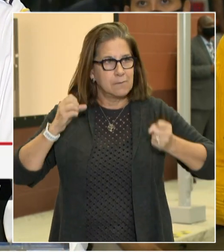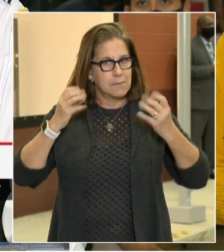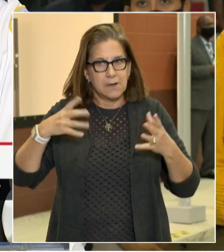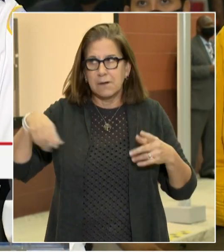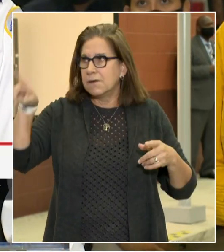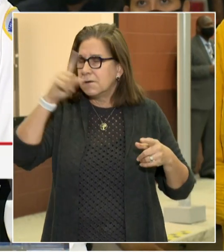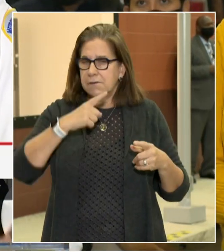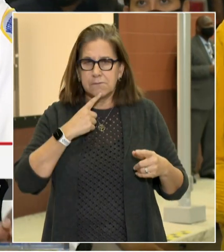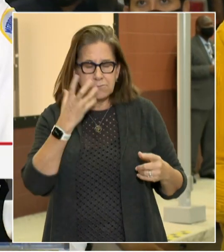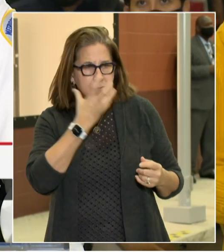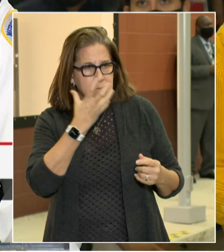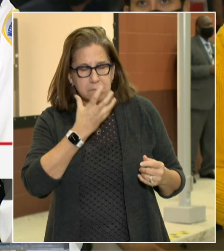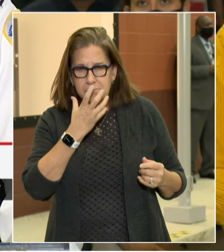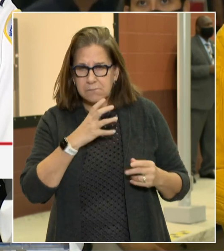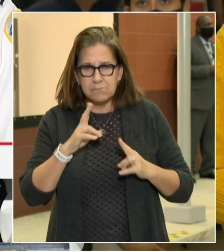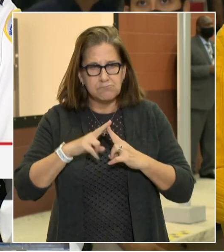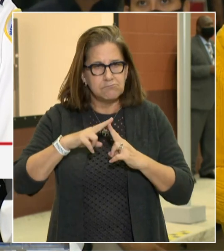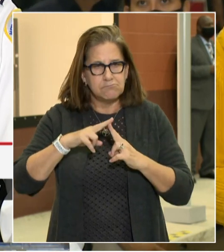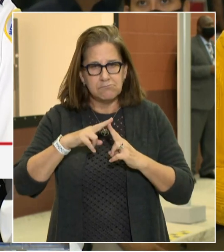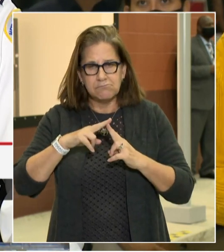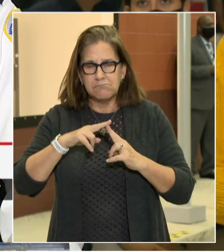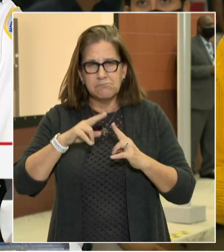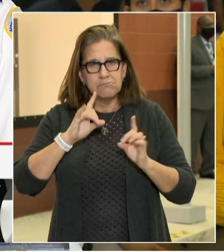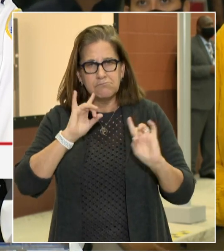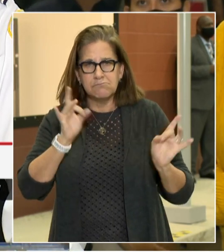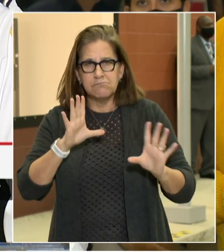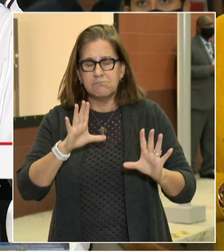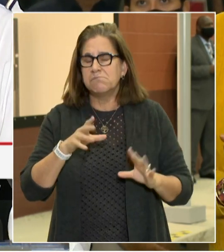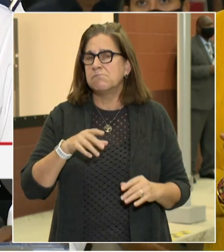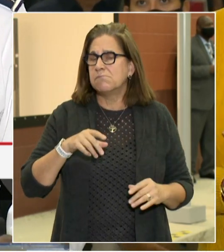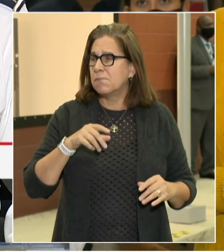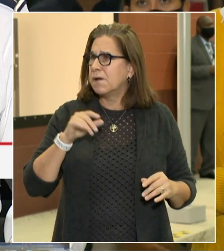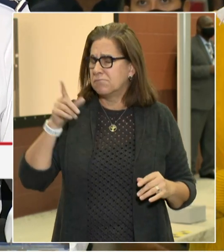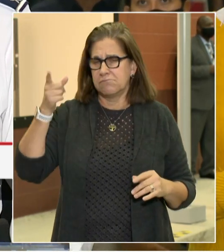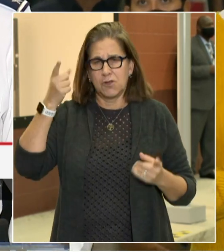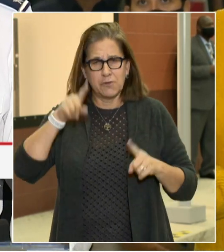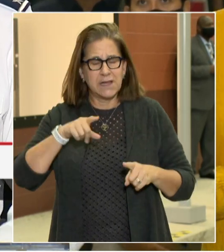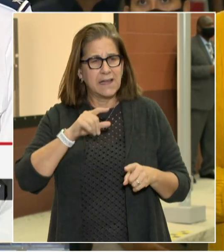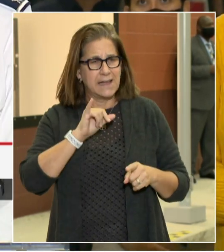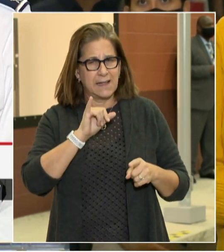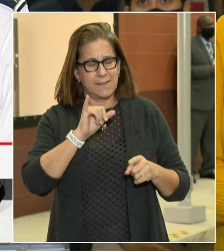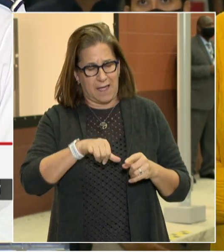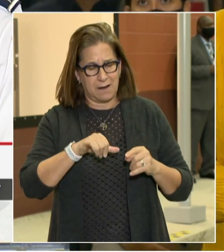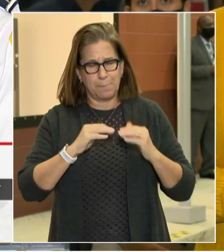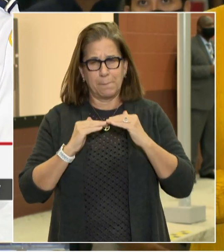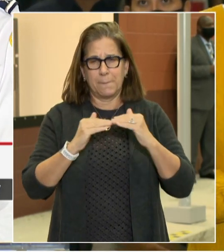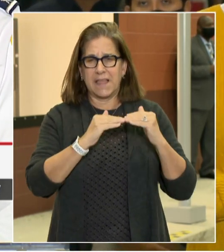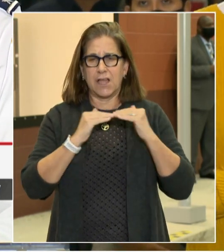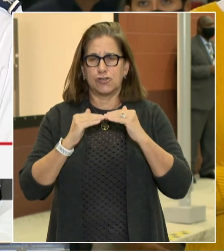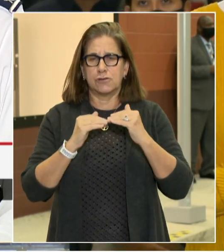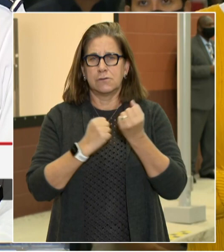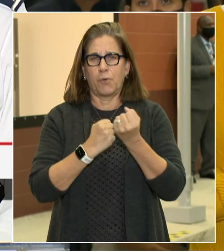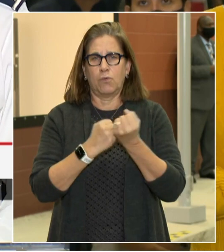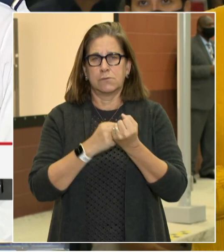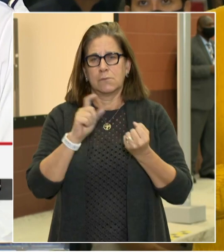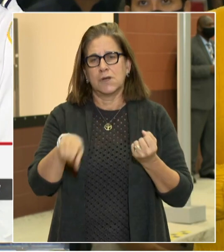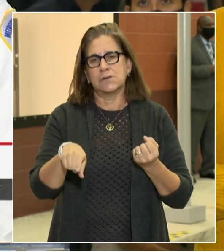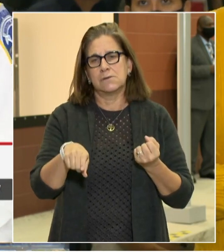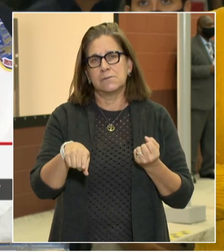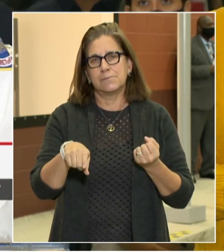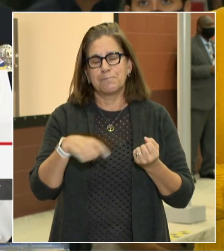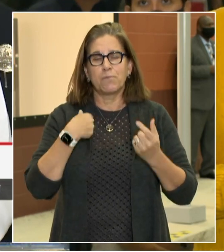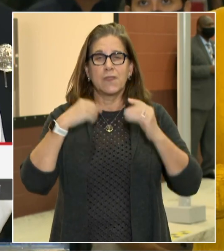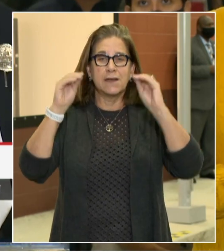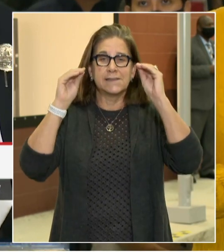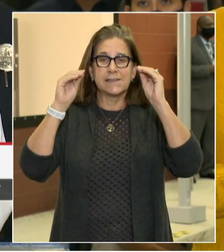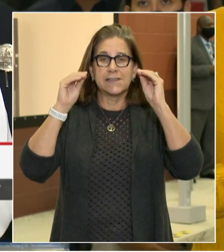skill that can be trained. This training enables our members with the skills and resources to intervene